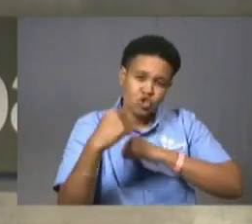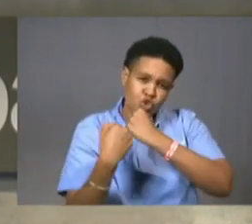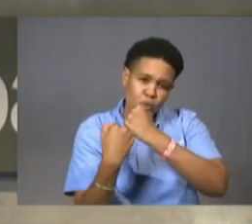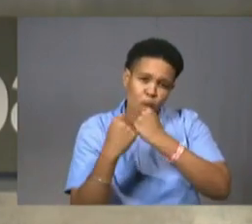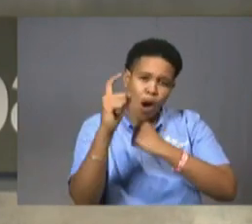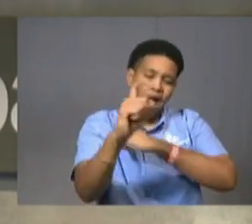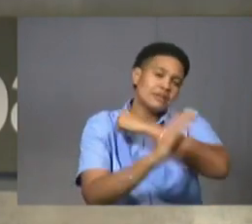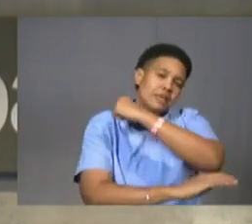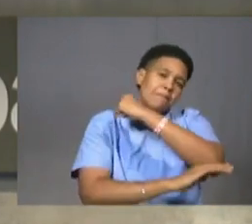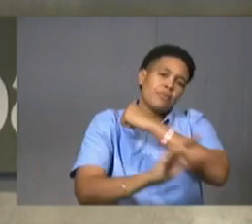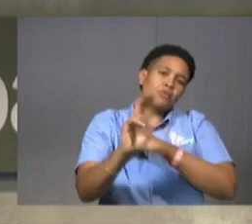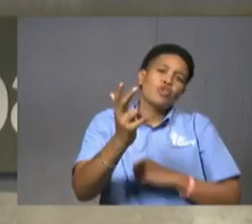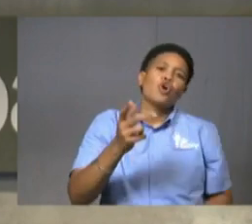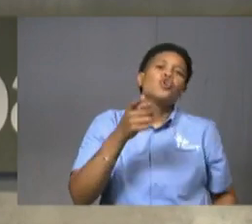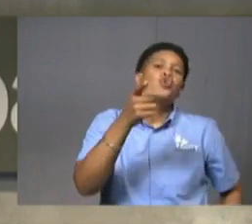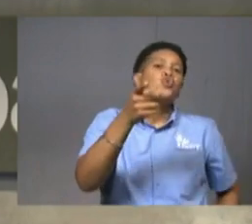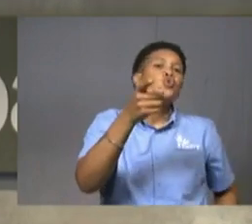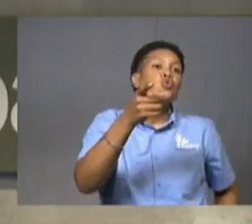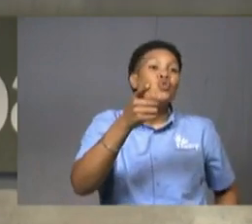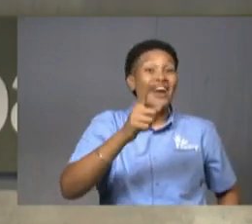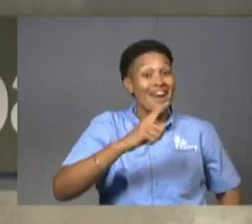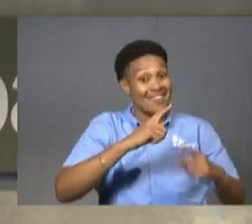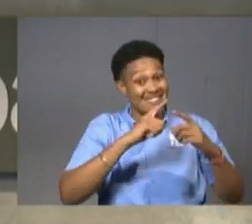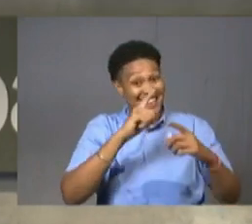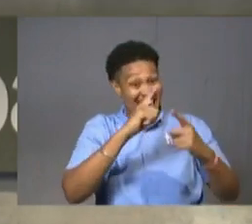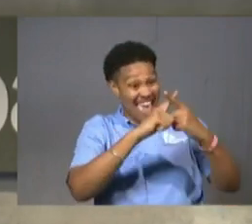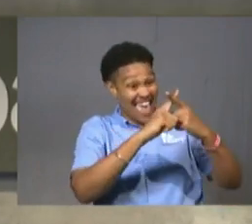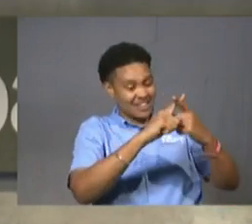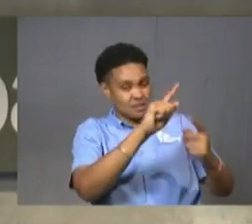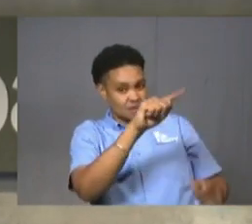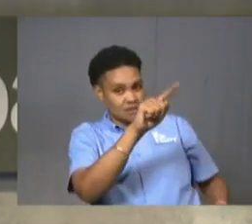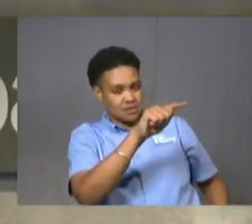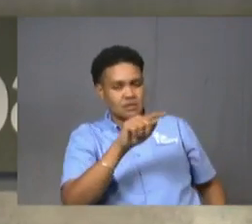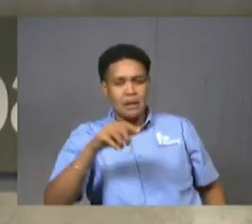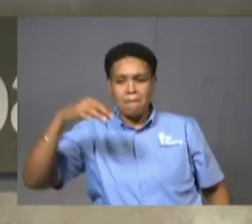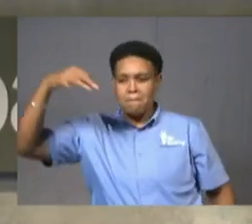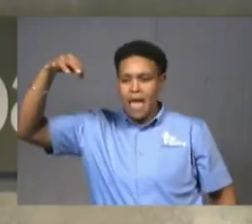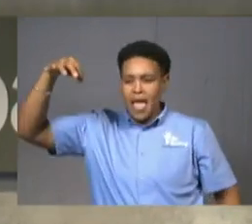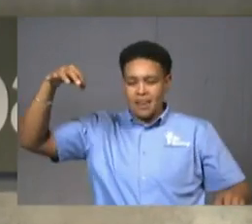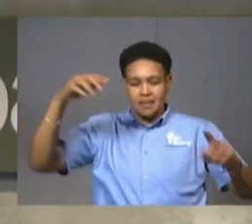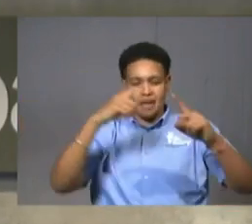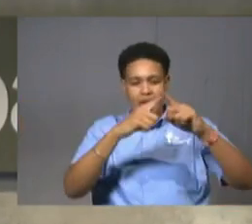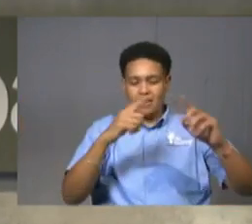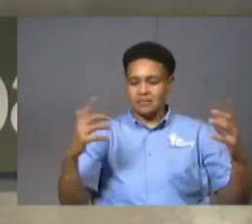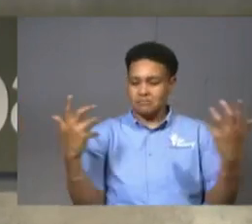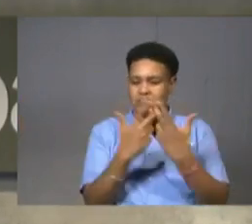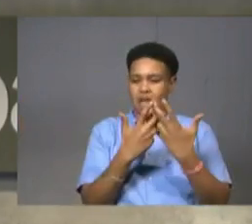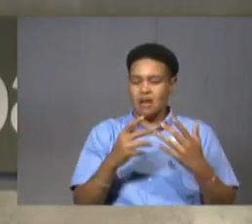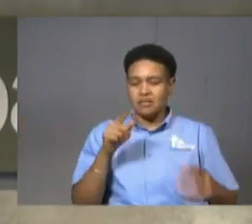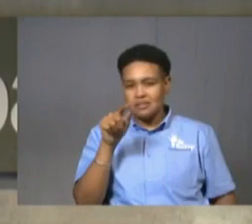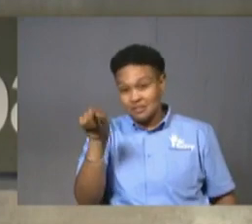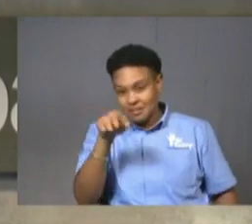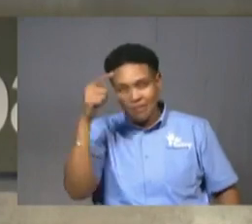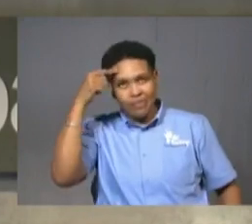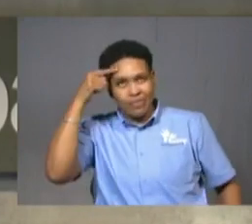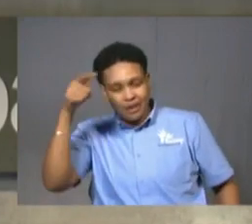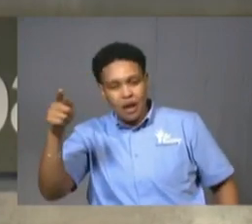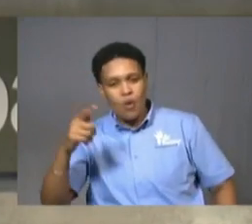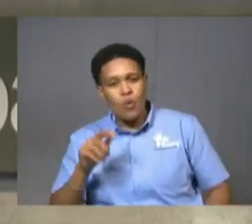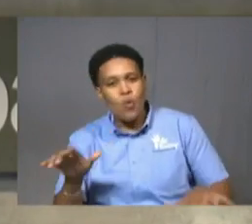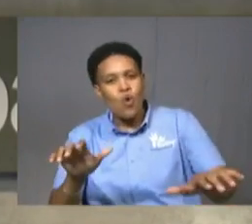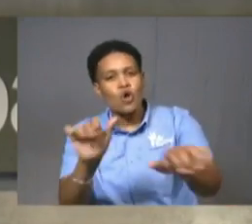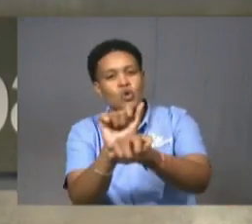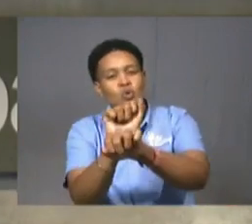3, you put your X beside the bell as we work together to build a strong